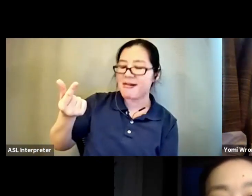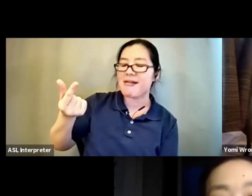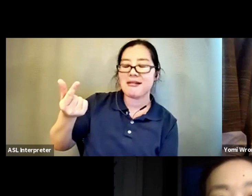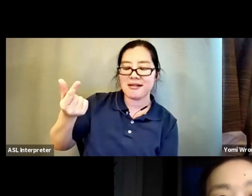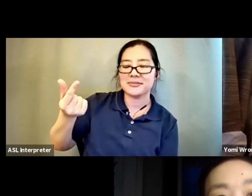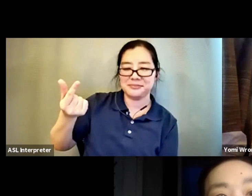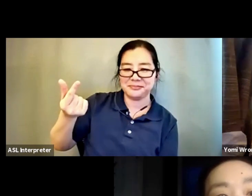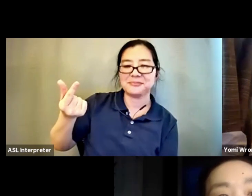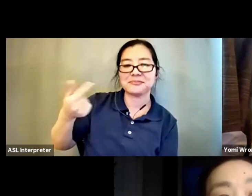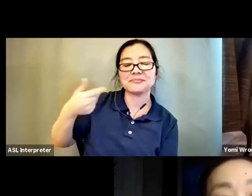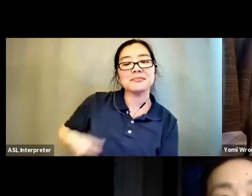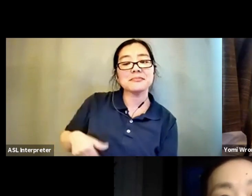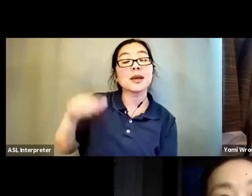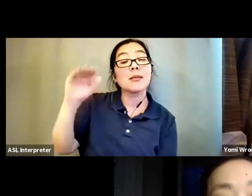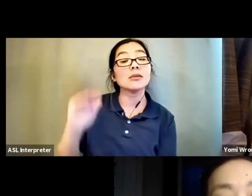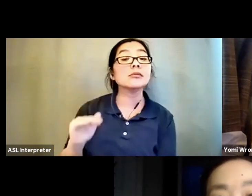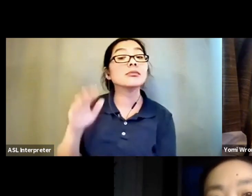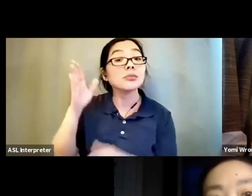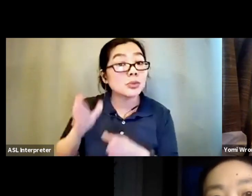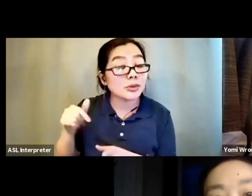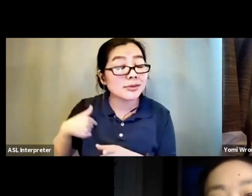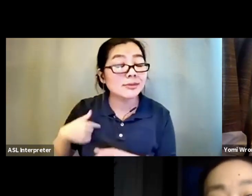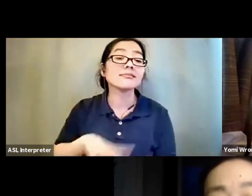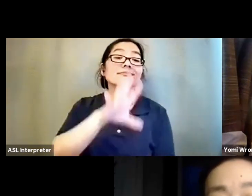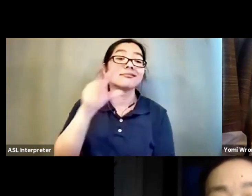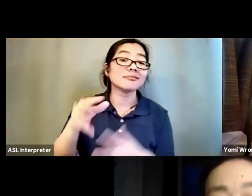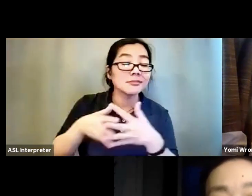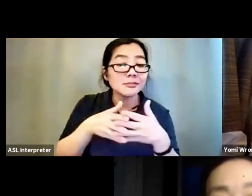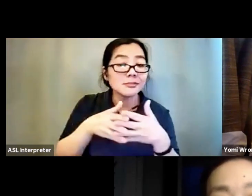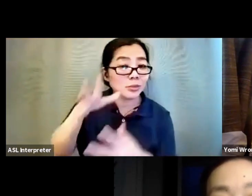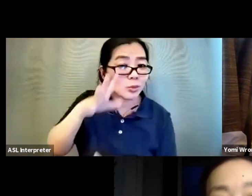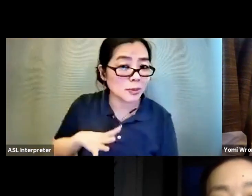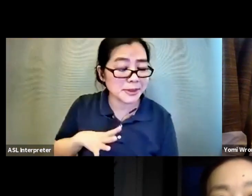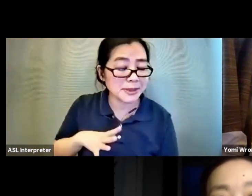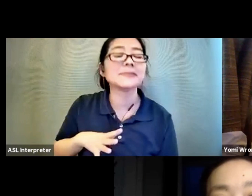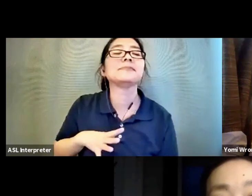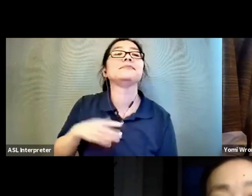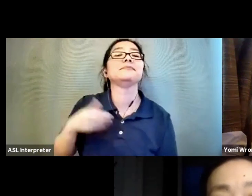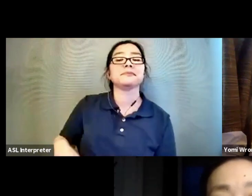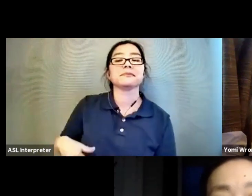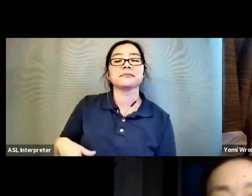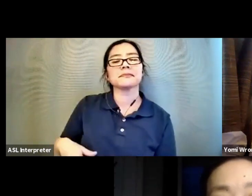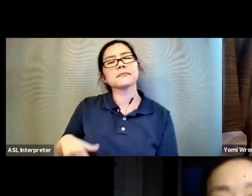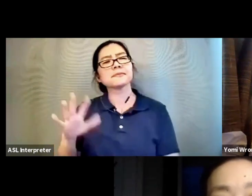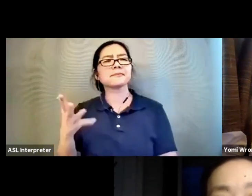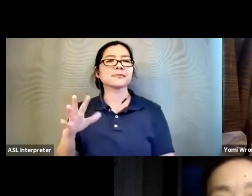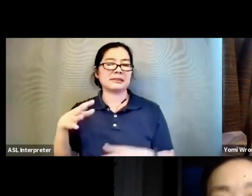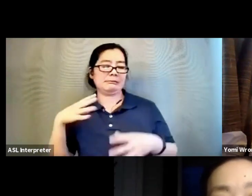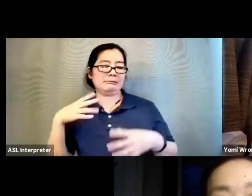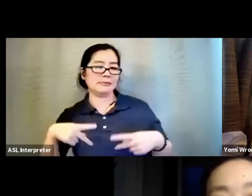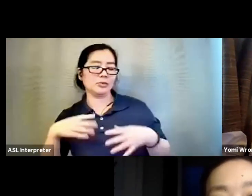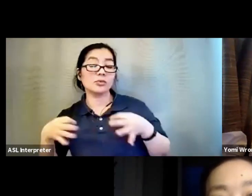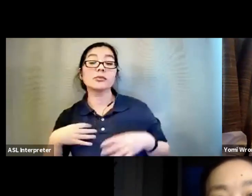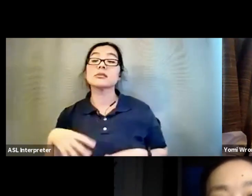W-R-O-N-G. I am a little person. I am an African-American woman. I have kind of wavy, curly, dark